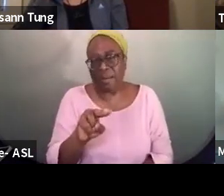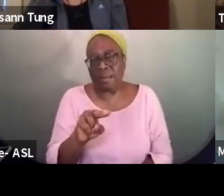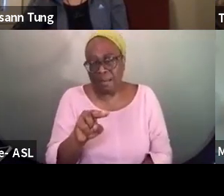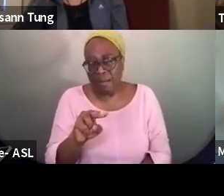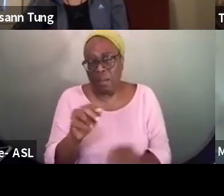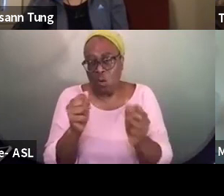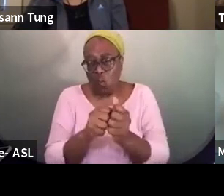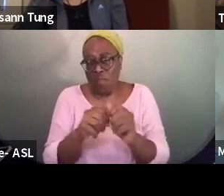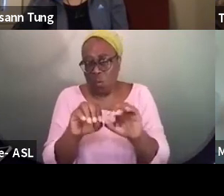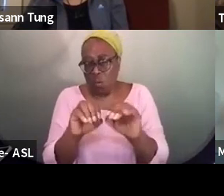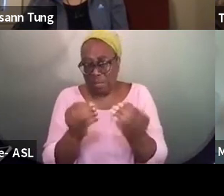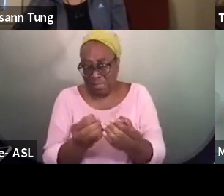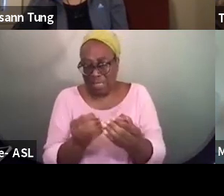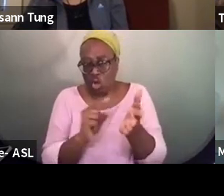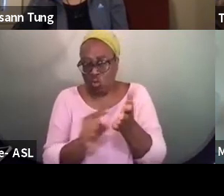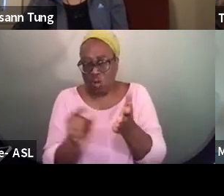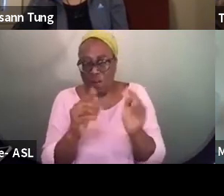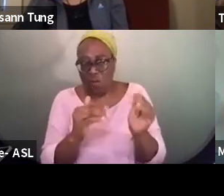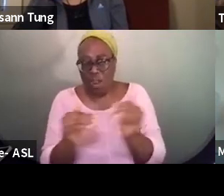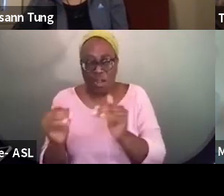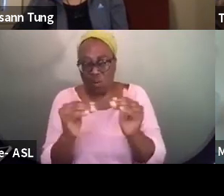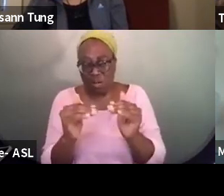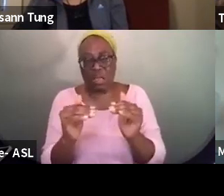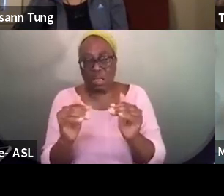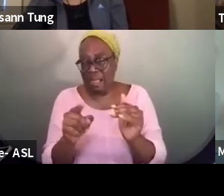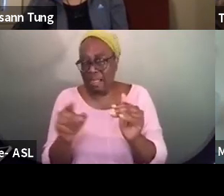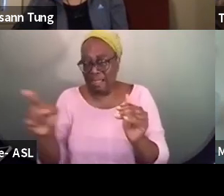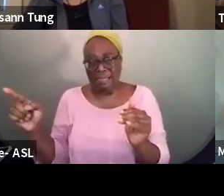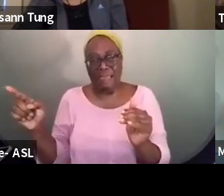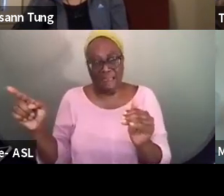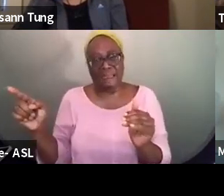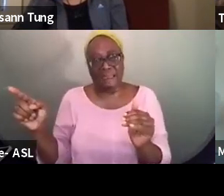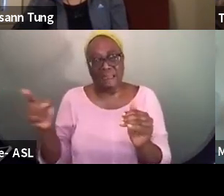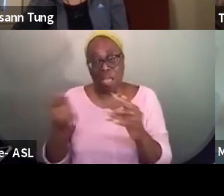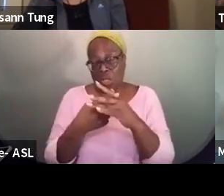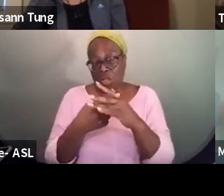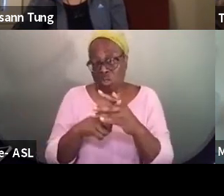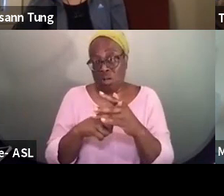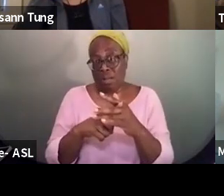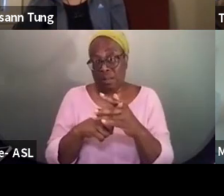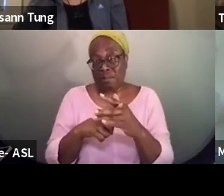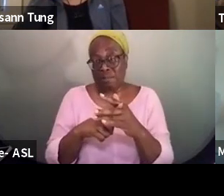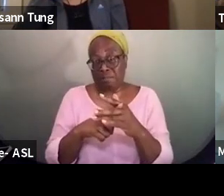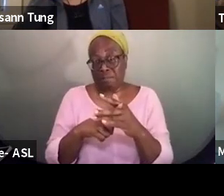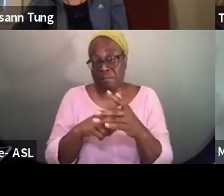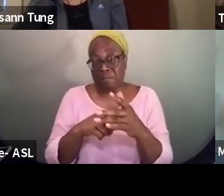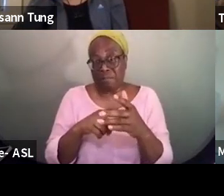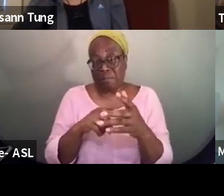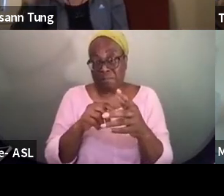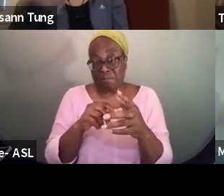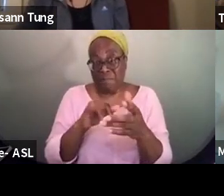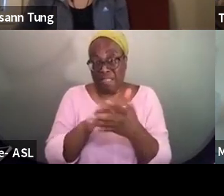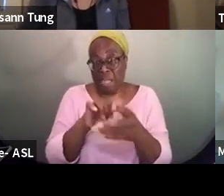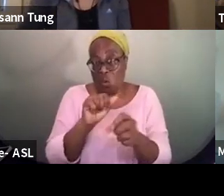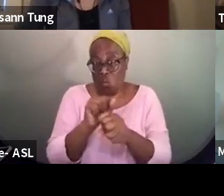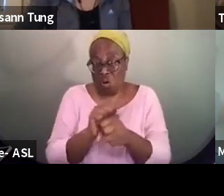and I cannot remember his name off the top of my head, but they are started launching this work around how we are doing our work